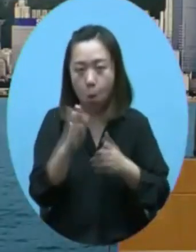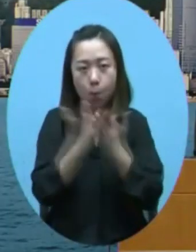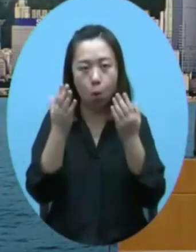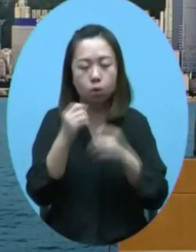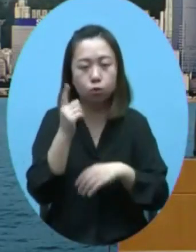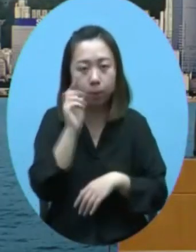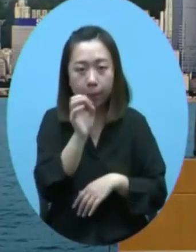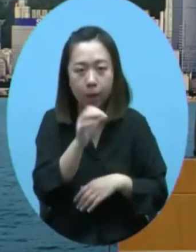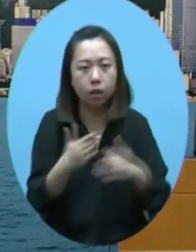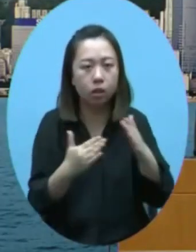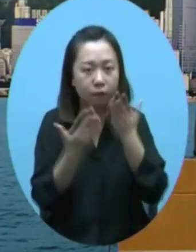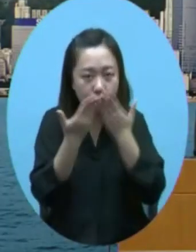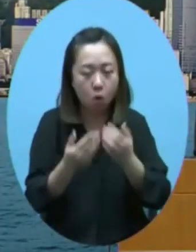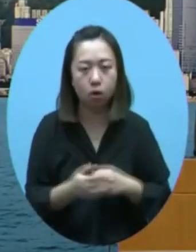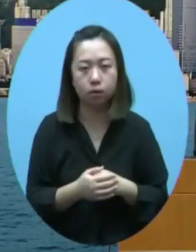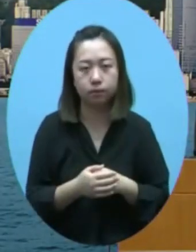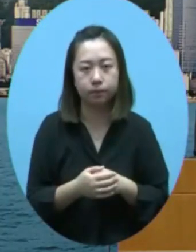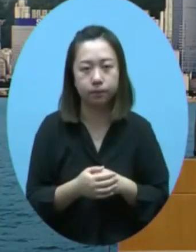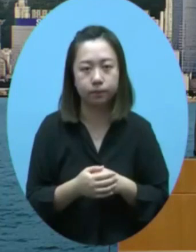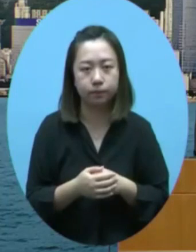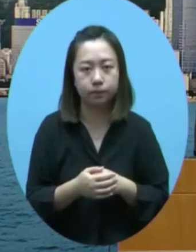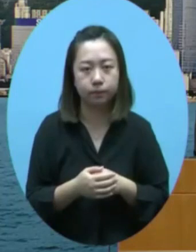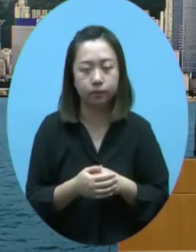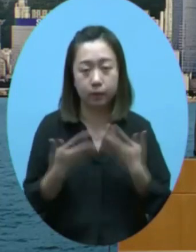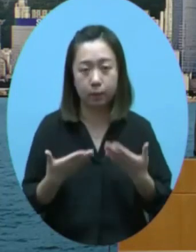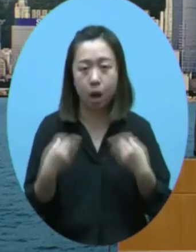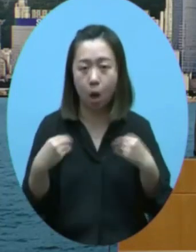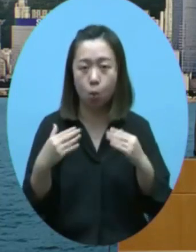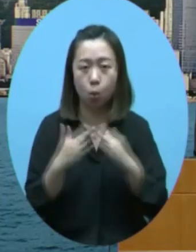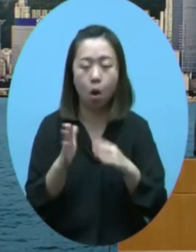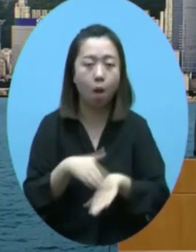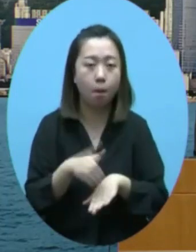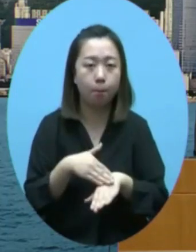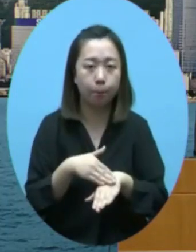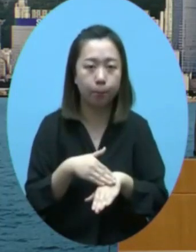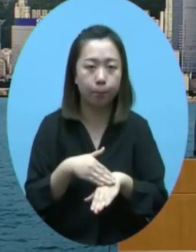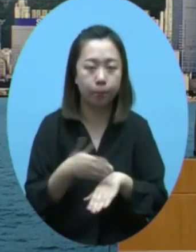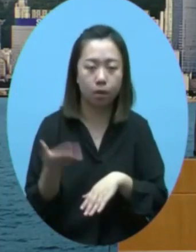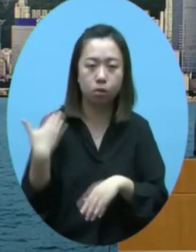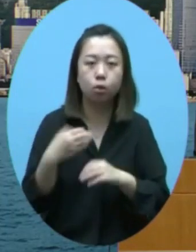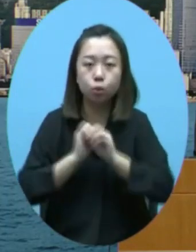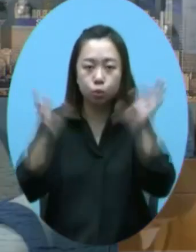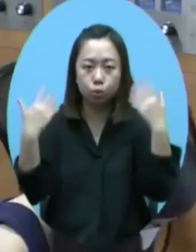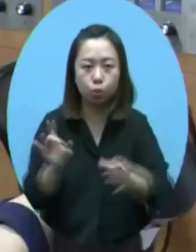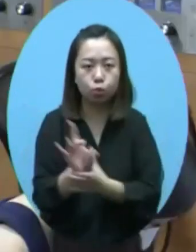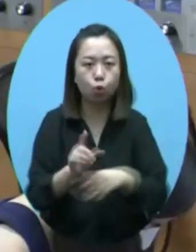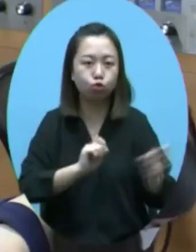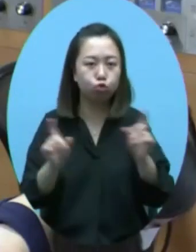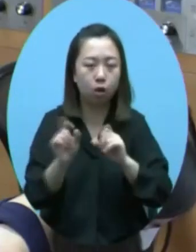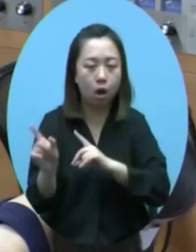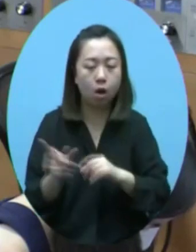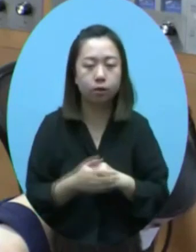Apple Daily. We'll ask about the school suspension. Today, the EDB just announced that they